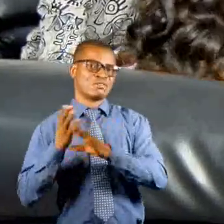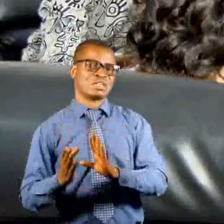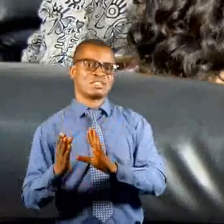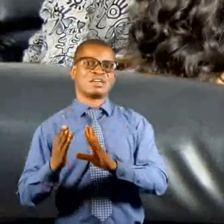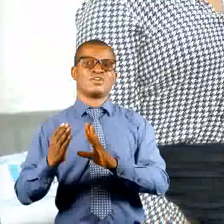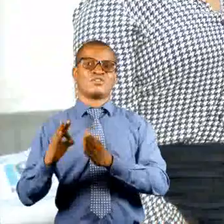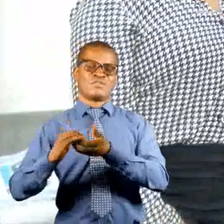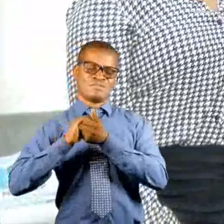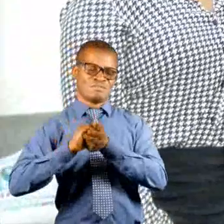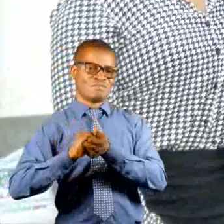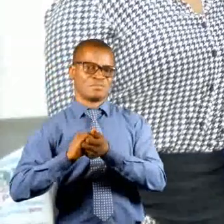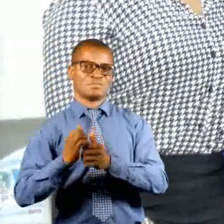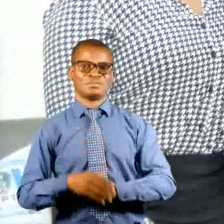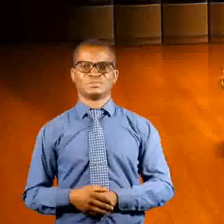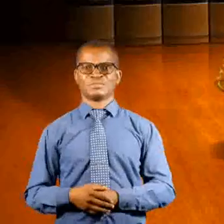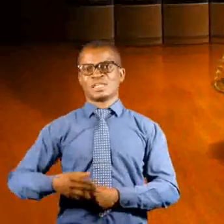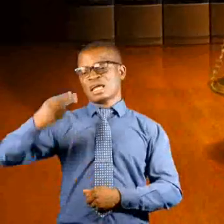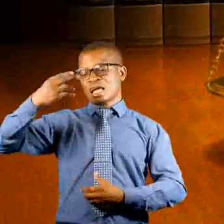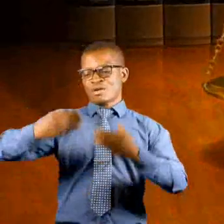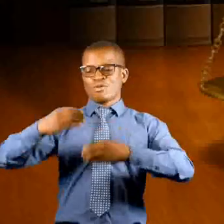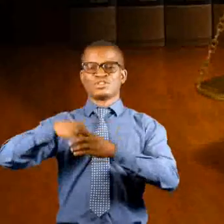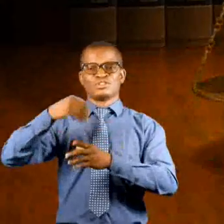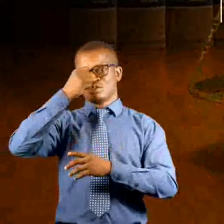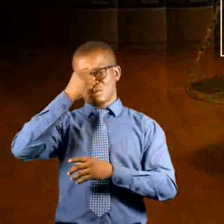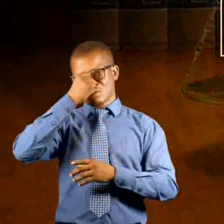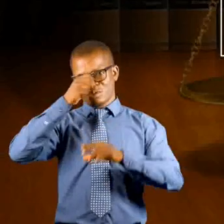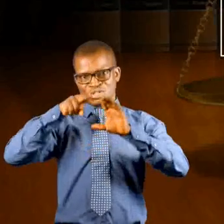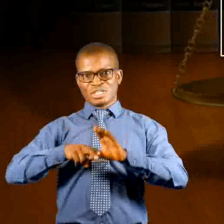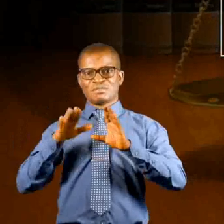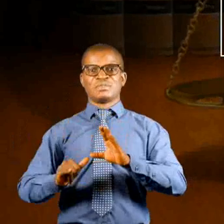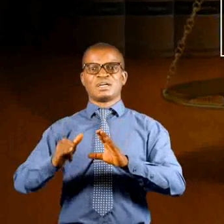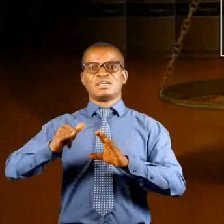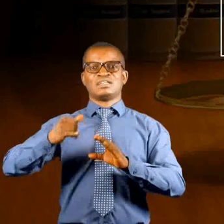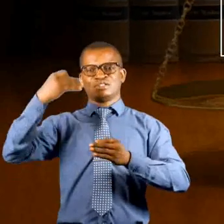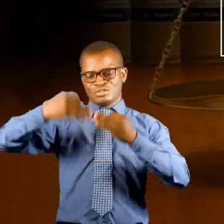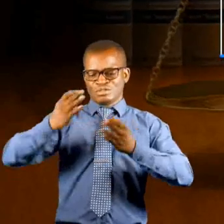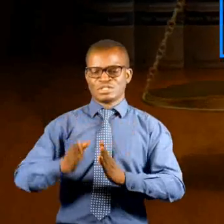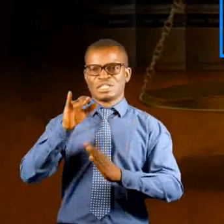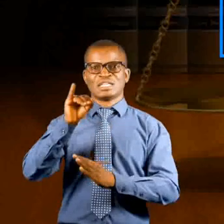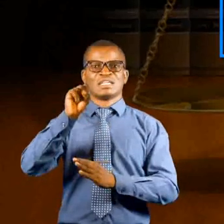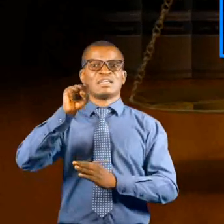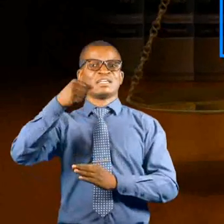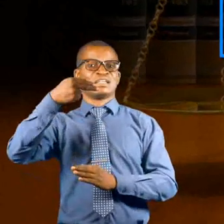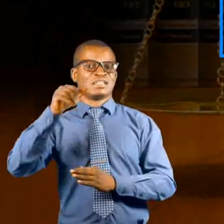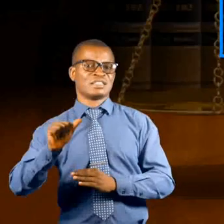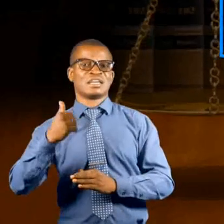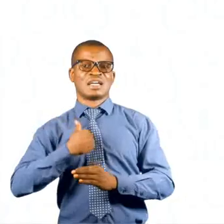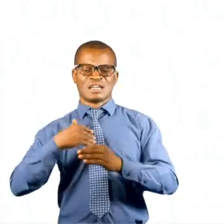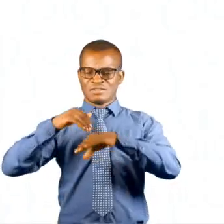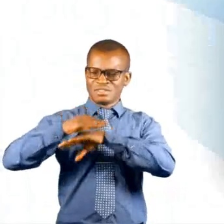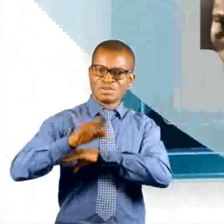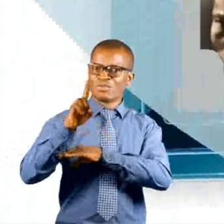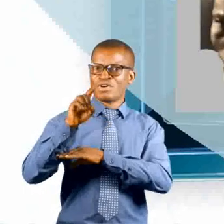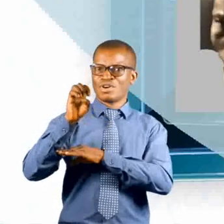advisor of the agency's collaboration. The High Court in Sokoto State, presided over by Honorable Justice Isa Mohammed Bargaja,